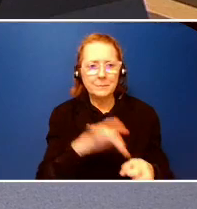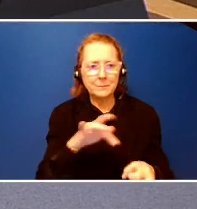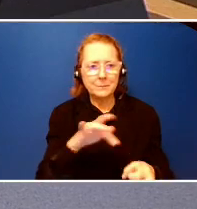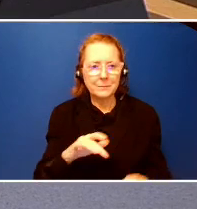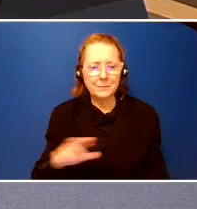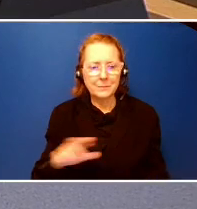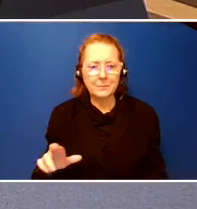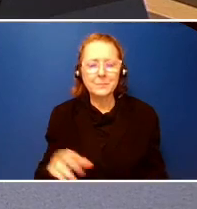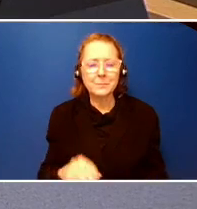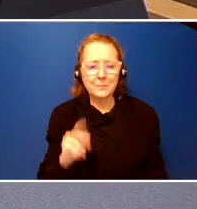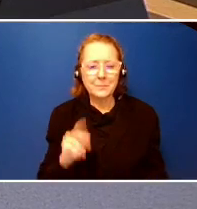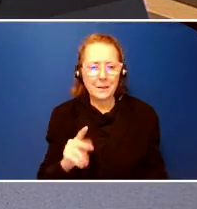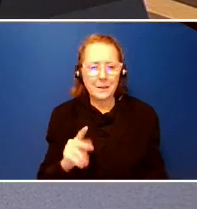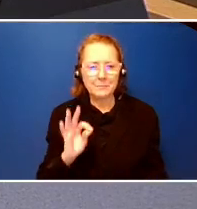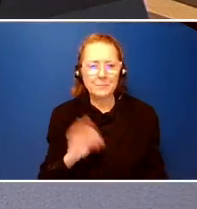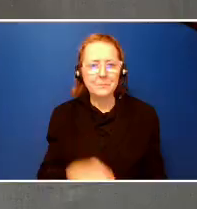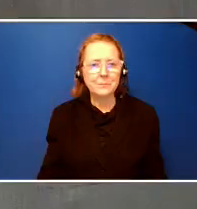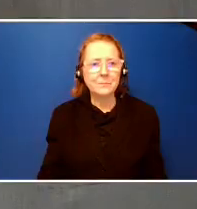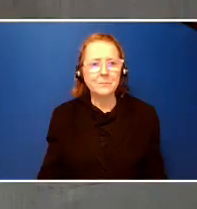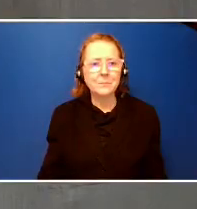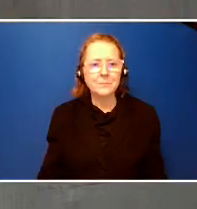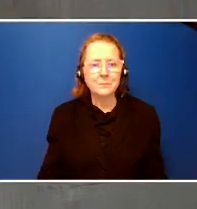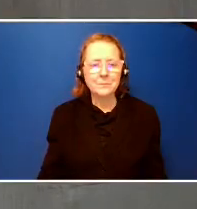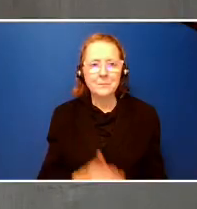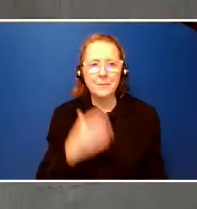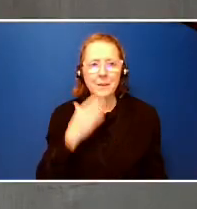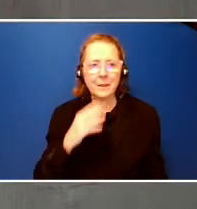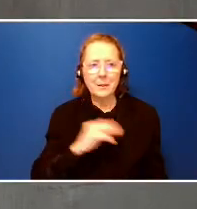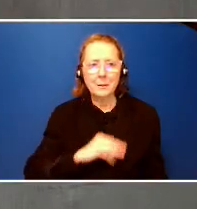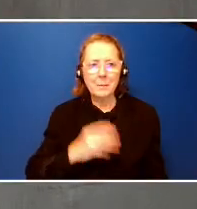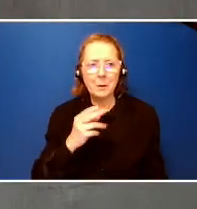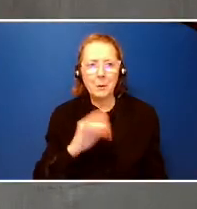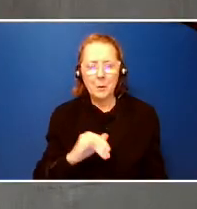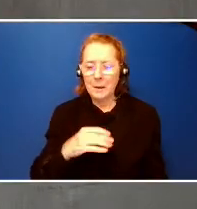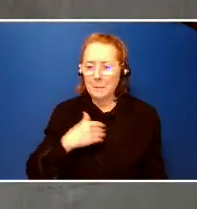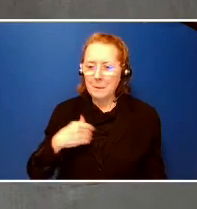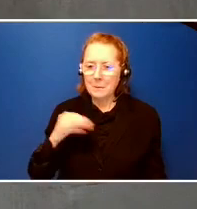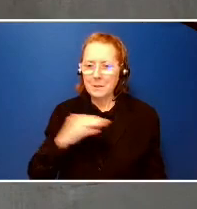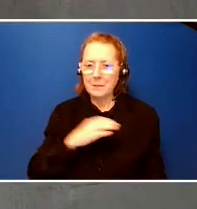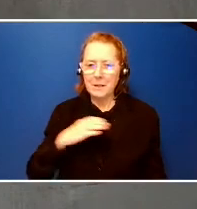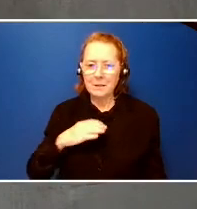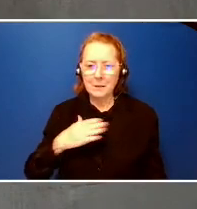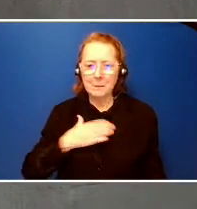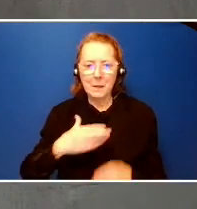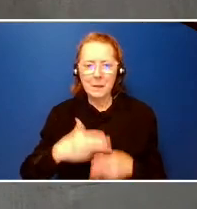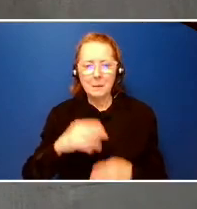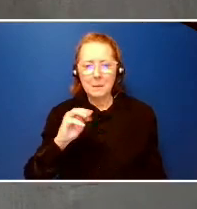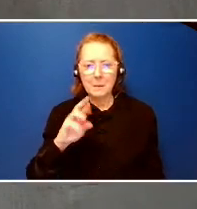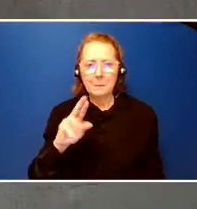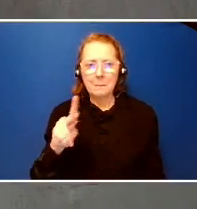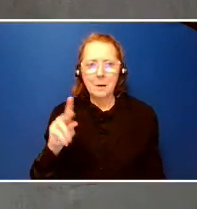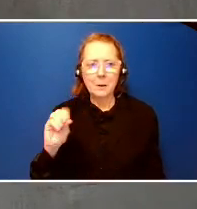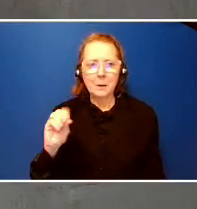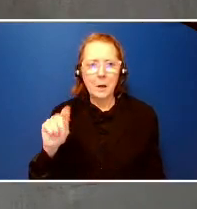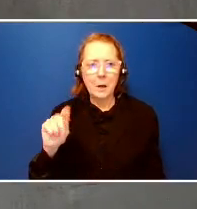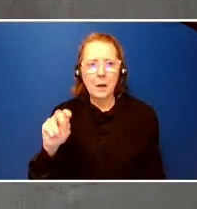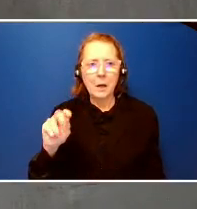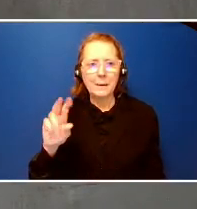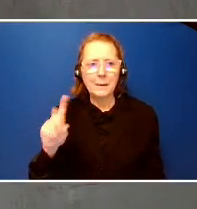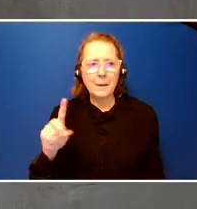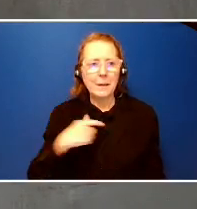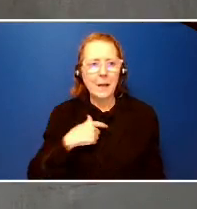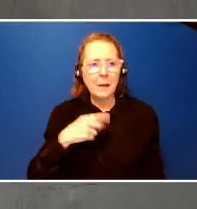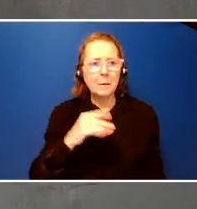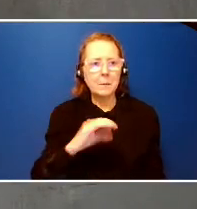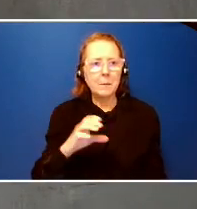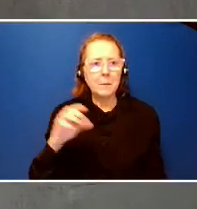There you go. Got it. Thank you, Mayor Hoy, members of council. My name is Mark Ottened. I serve as the Public and Government Affairs Director for the